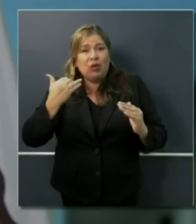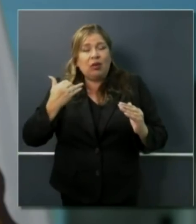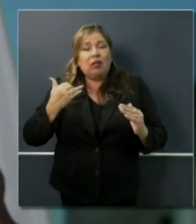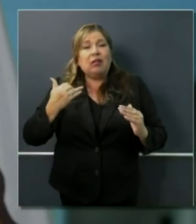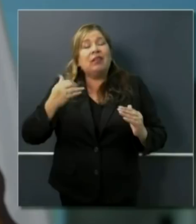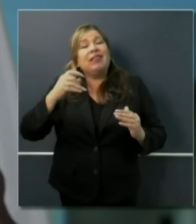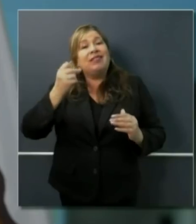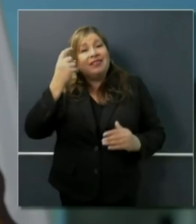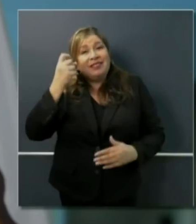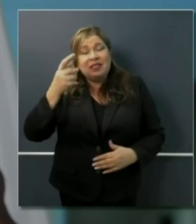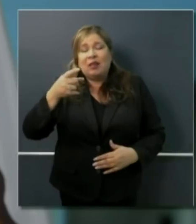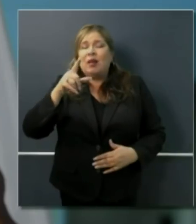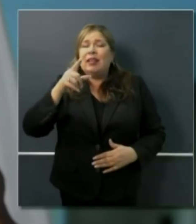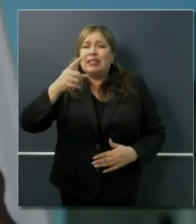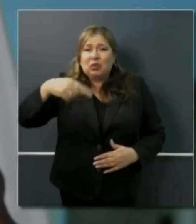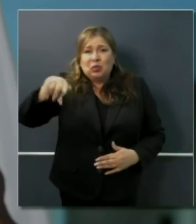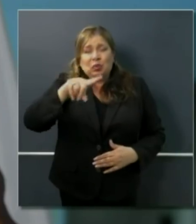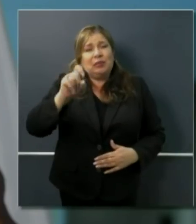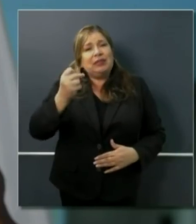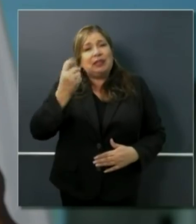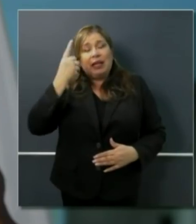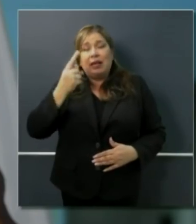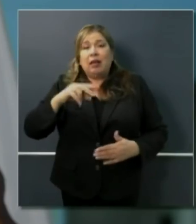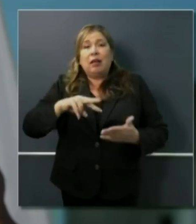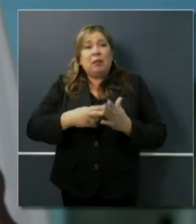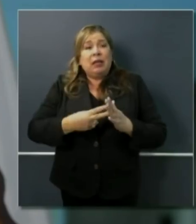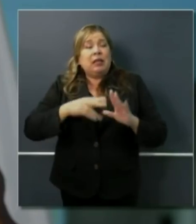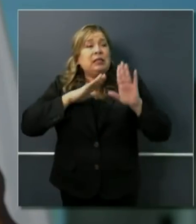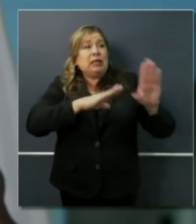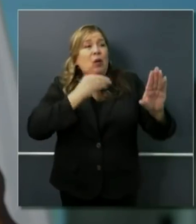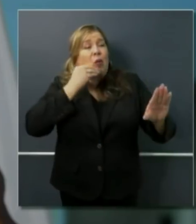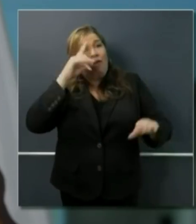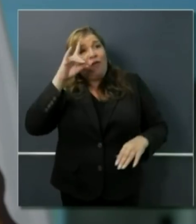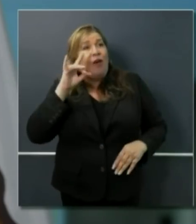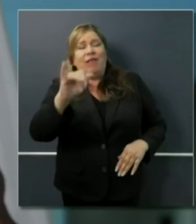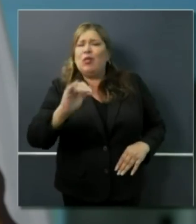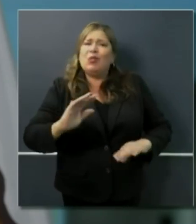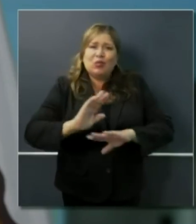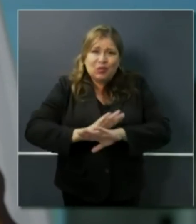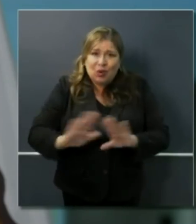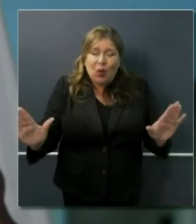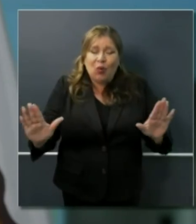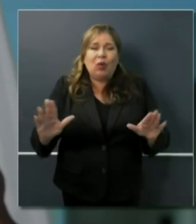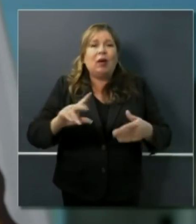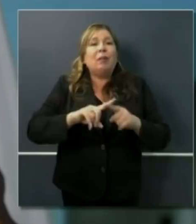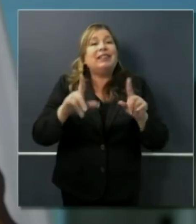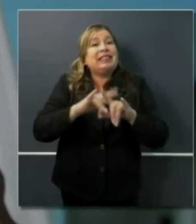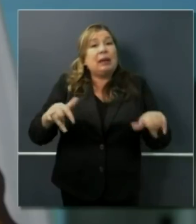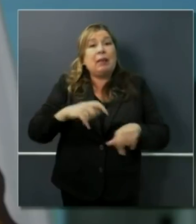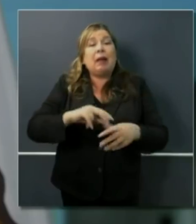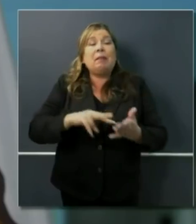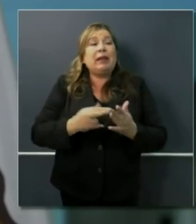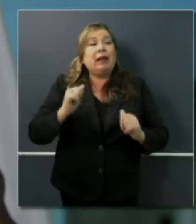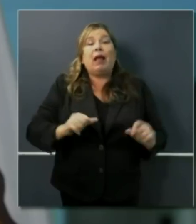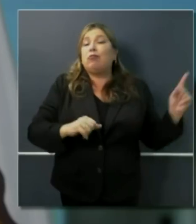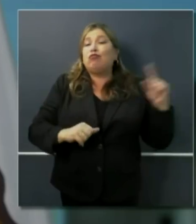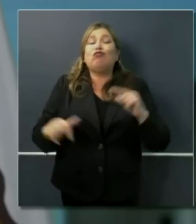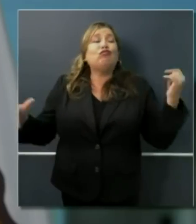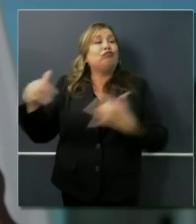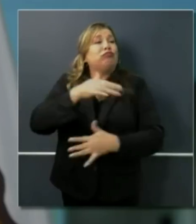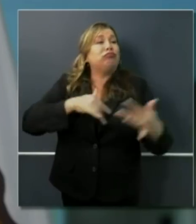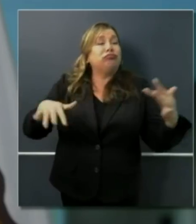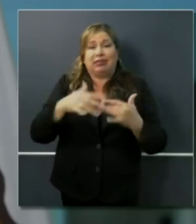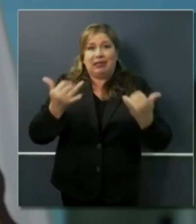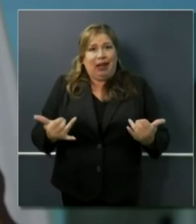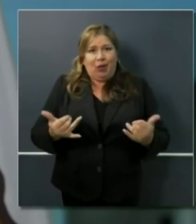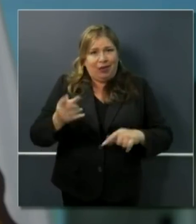we don't make the decision to ultimately pull back too soon. And so that's why, again, I